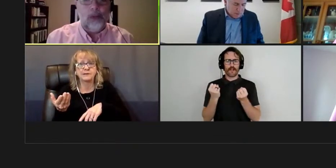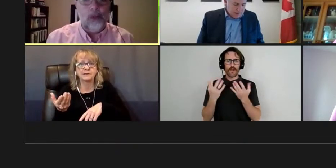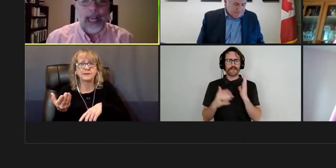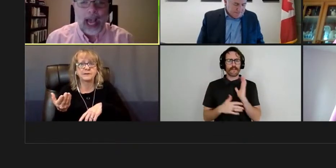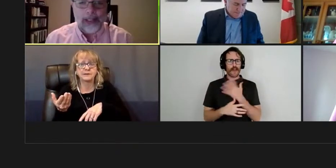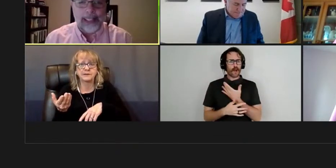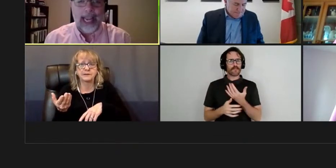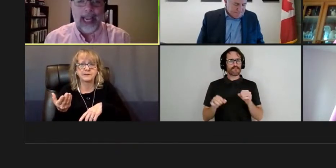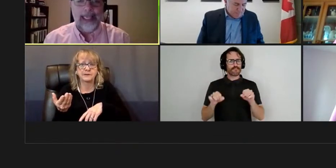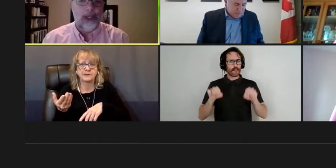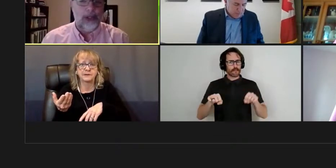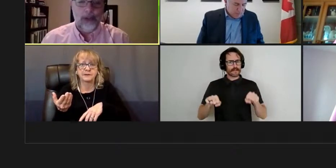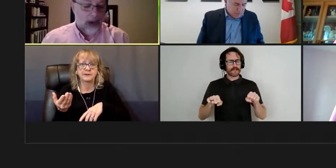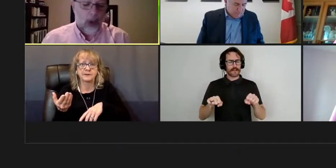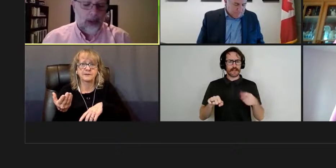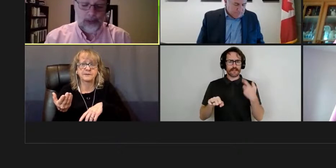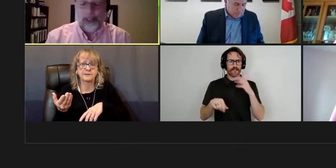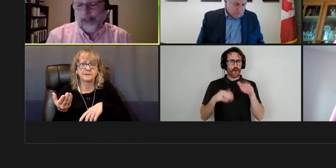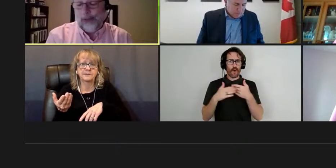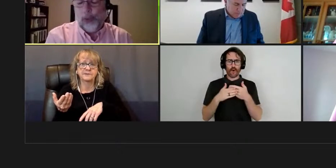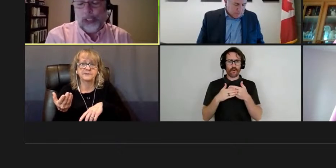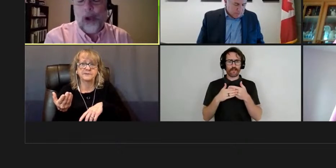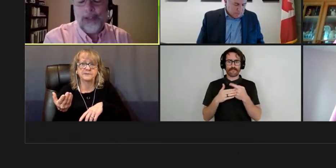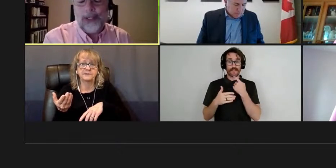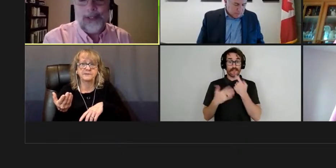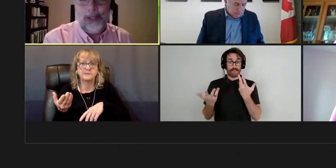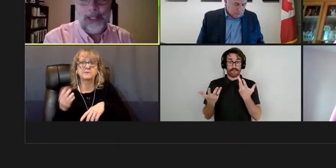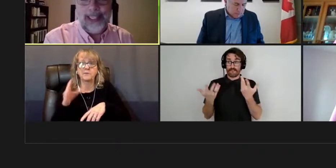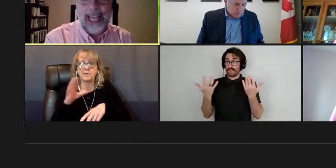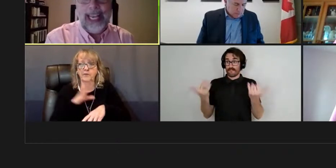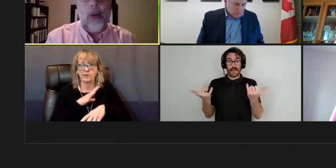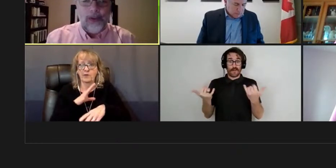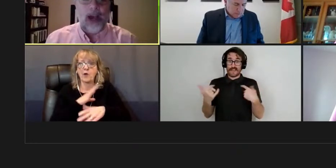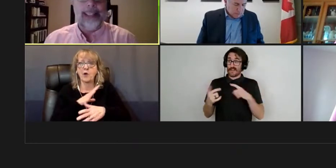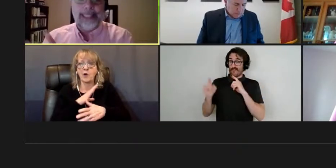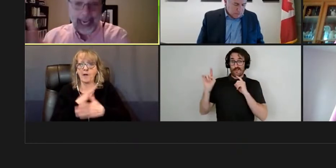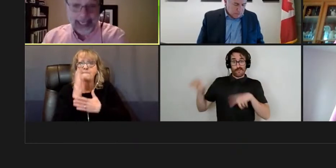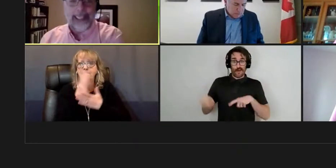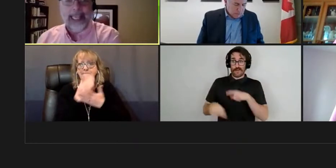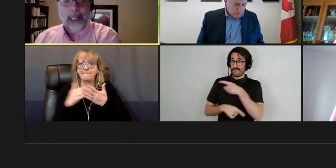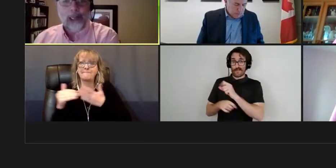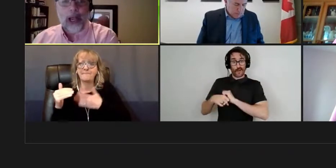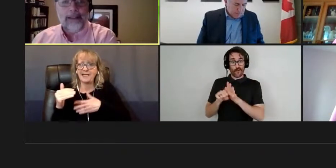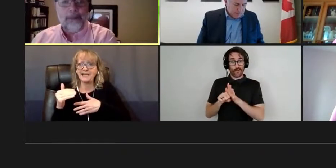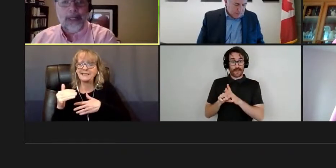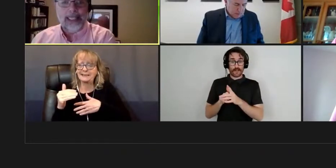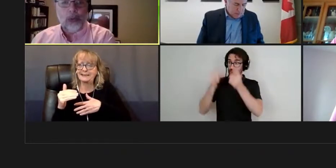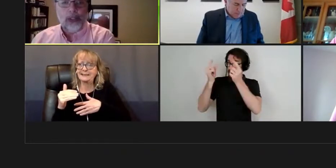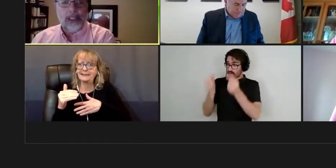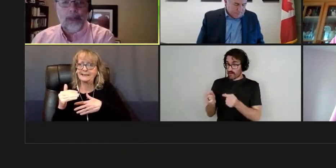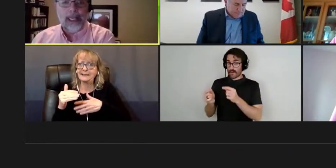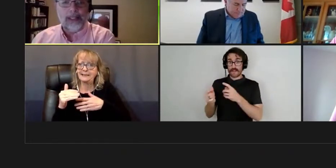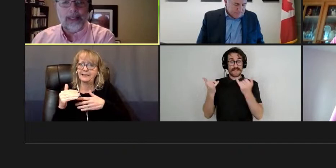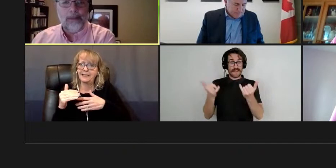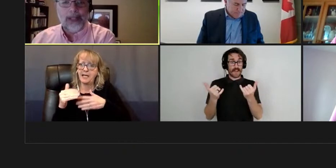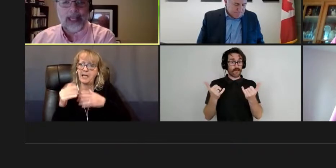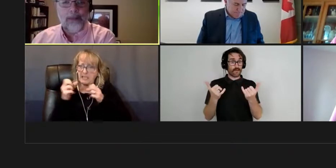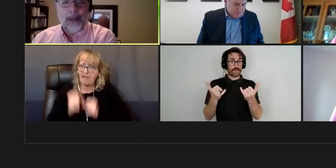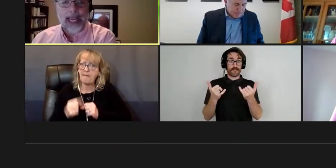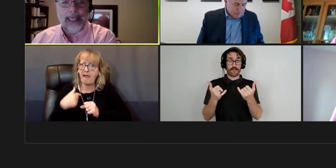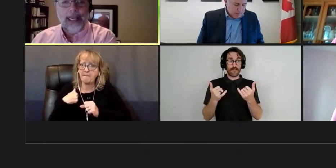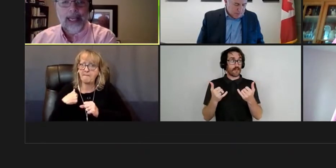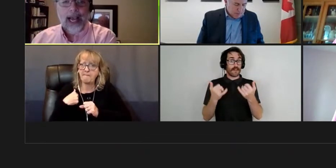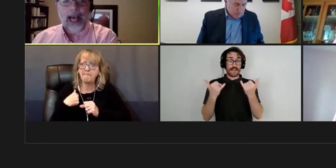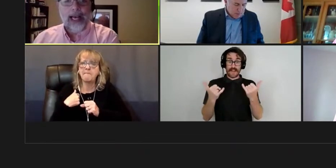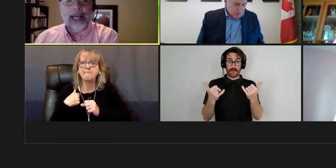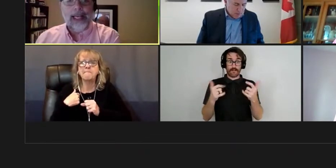been reallocated to, well, it was just to respond to the, and now we've got a second line of business, which is the biggest mass